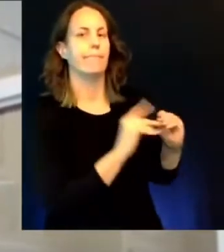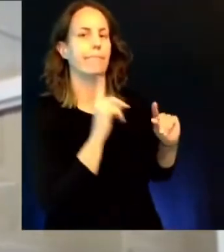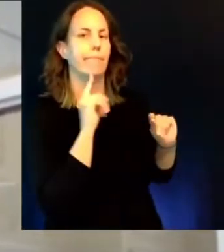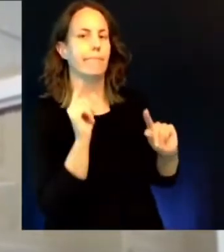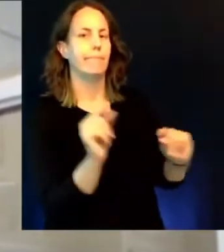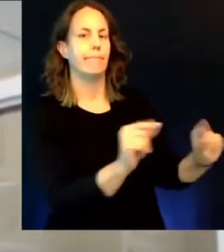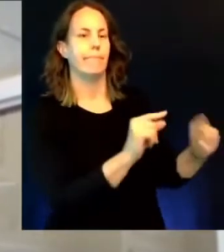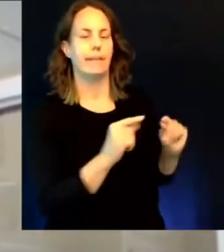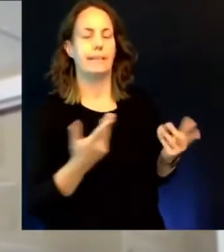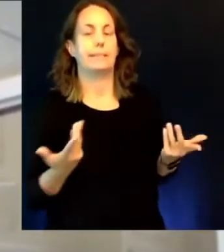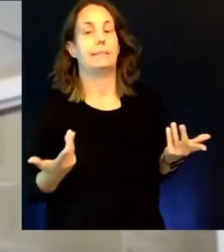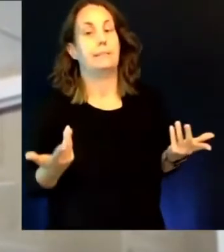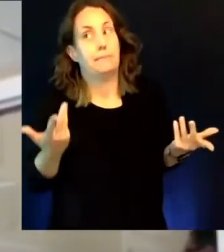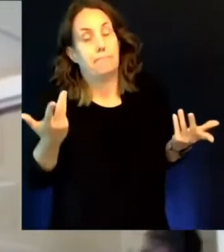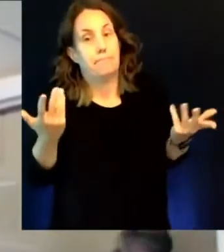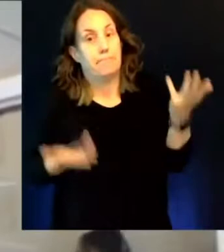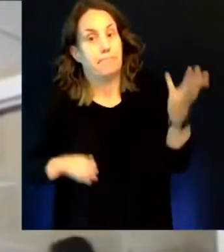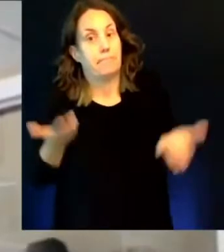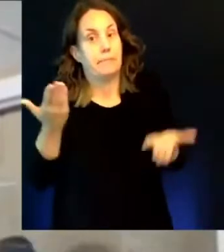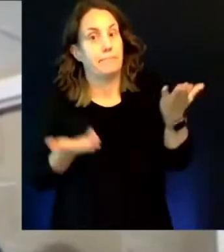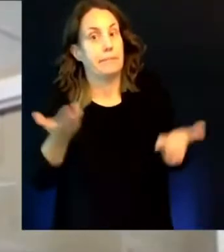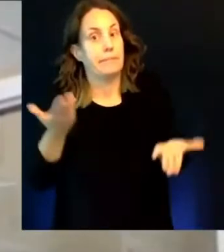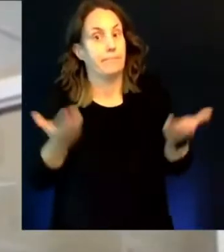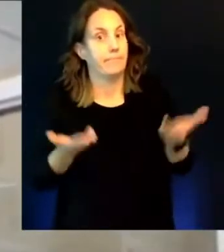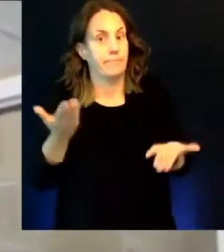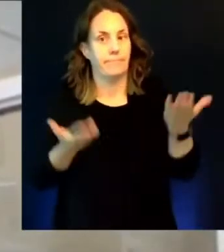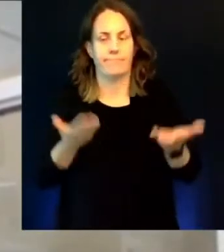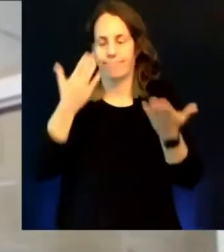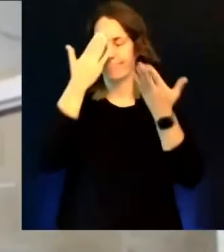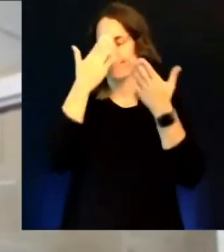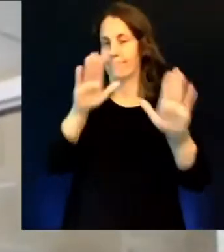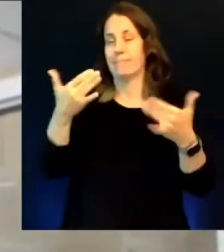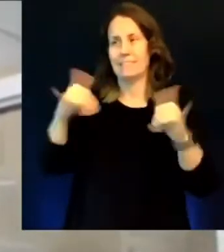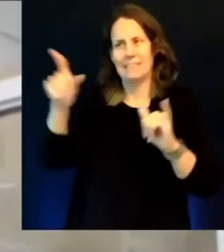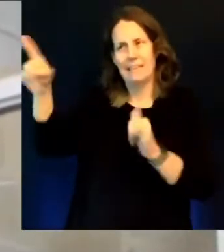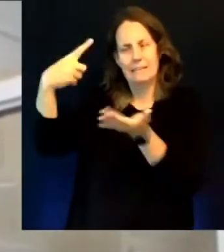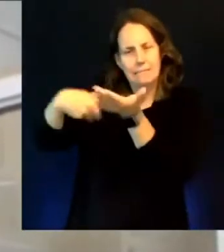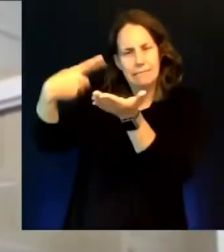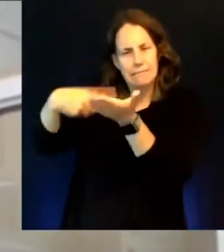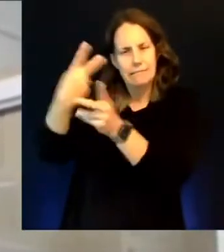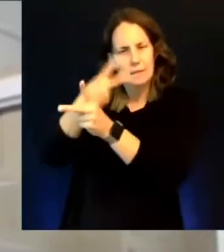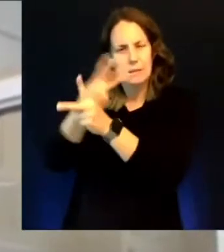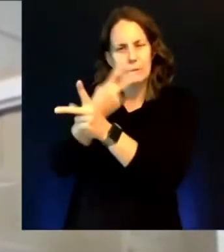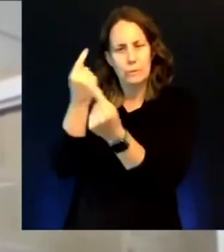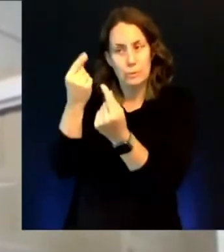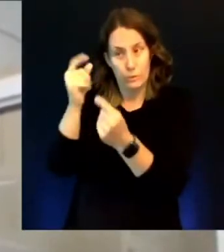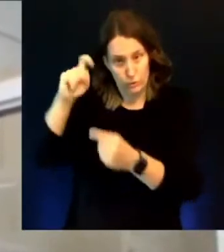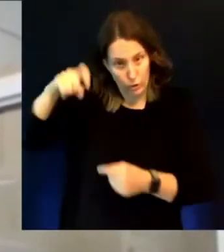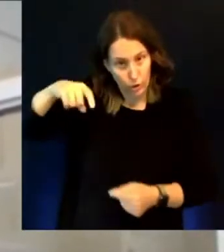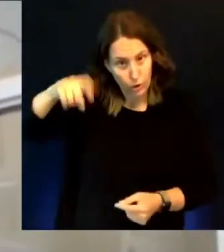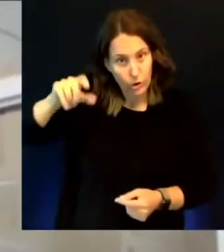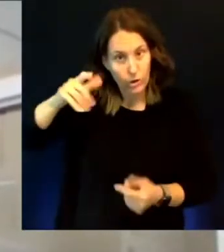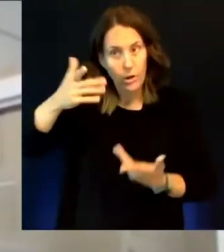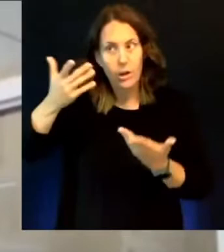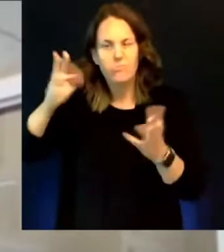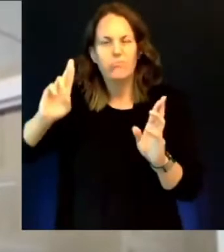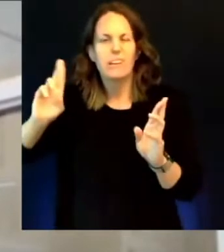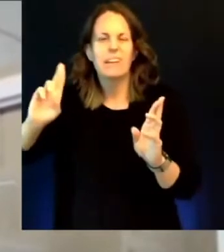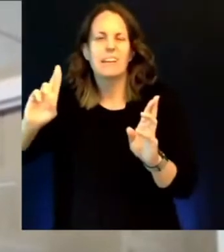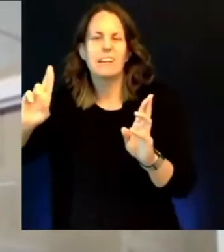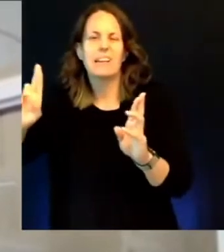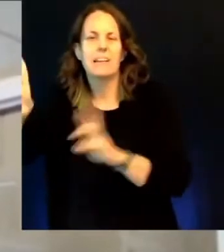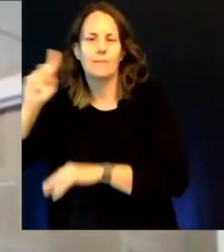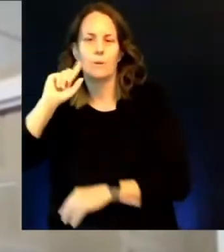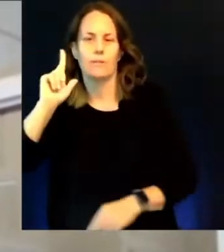virus. We're seeing concerning data that immunity is waning overall. We should be preparing to give booster doses, but